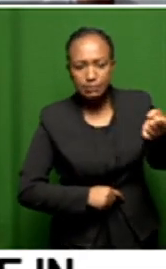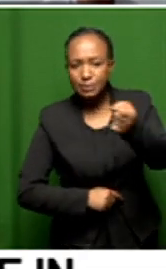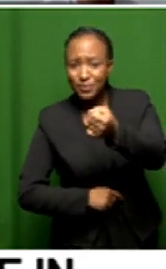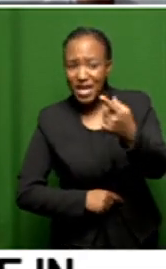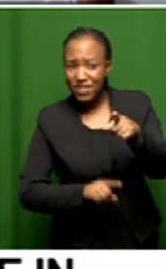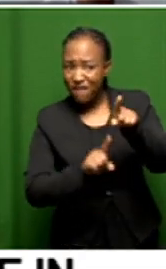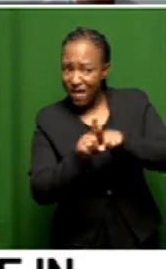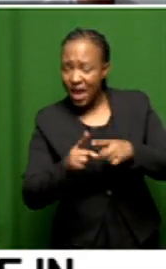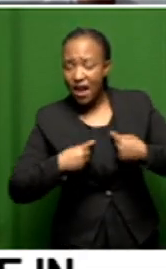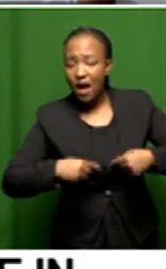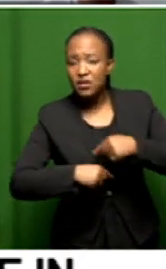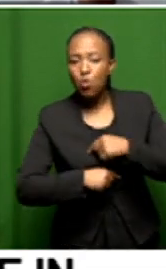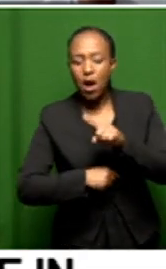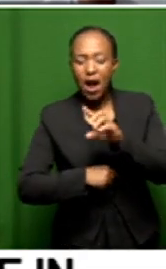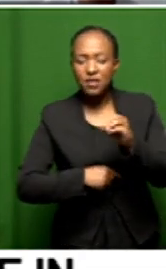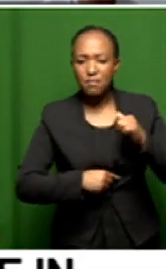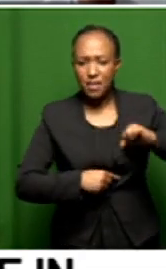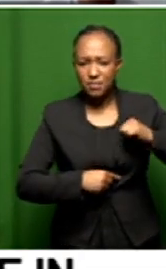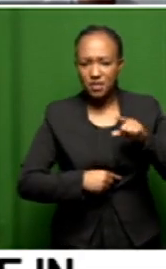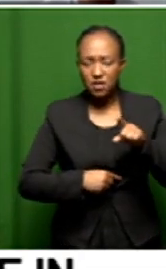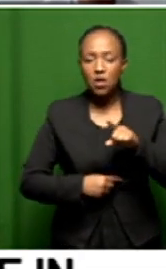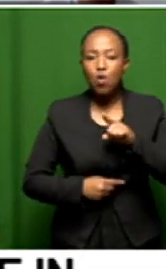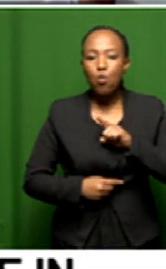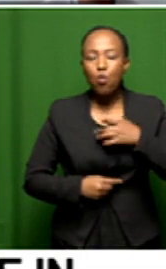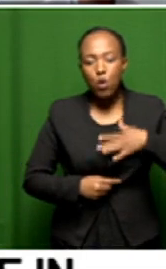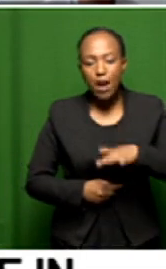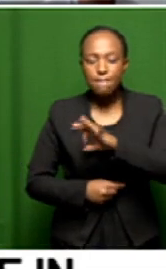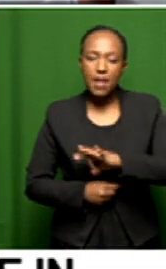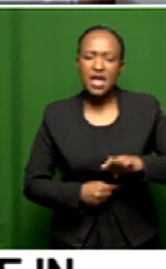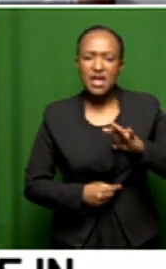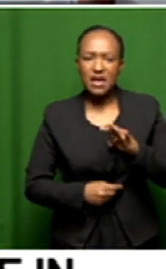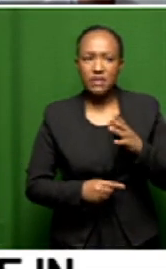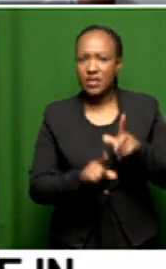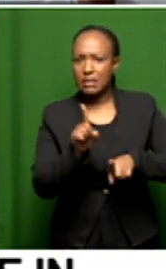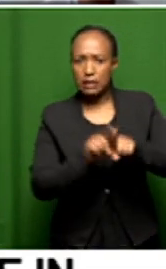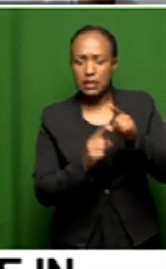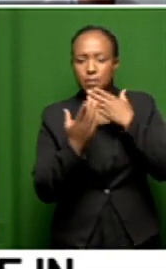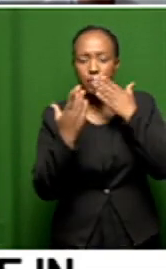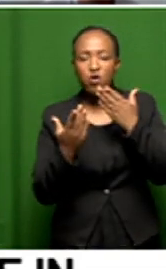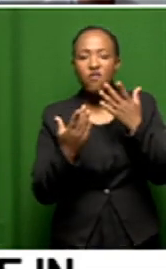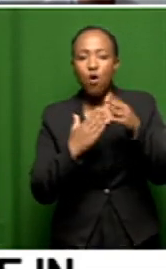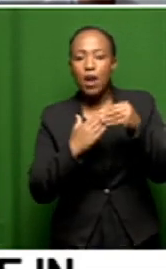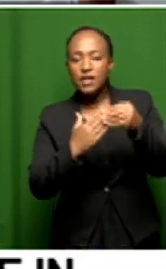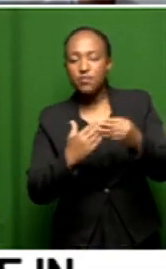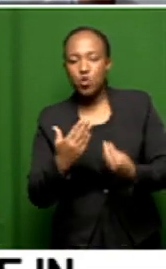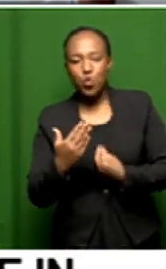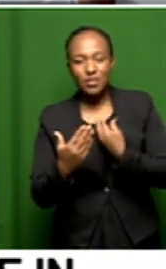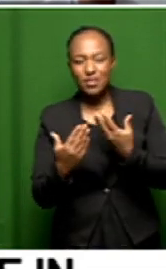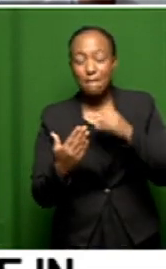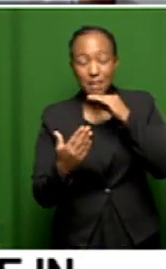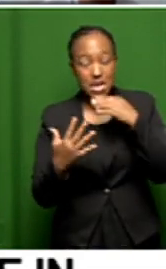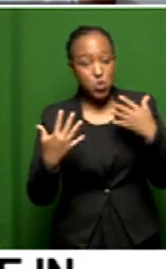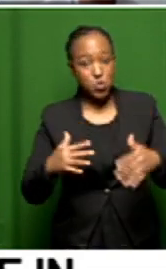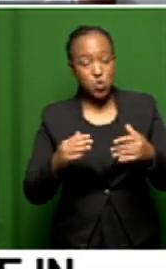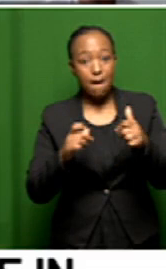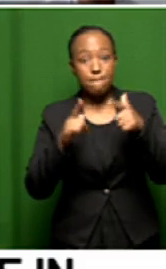these 100 municipalities where we want mayors do not succeed under the leadership of youth, then it would be a huge